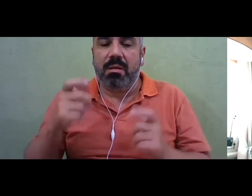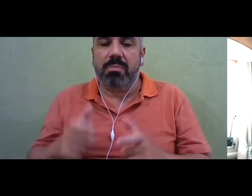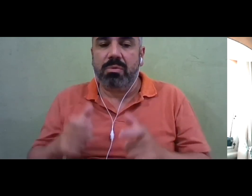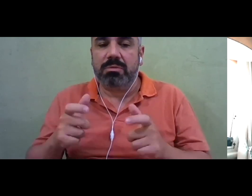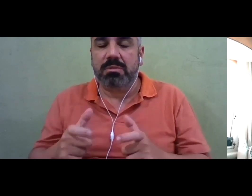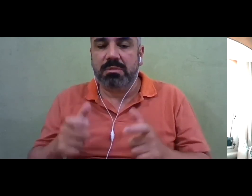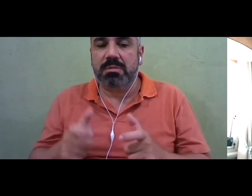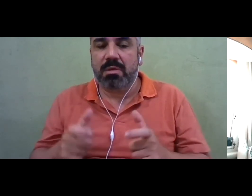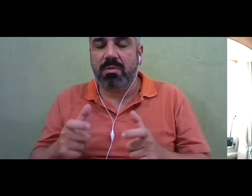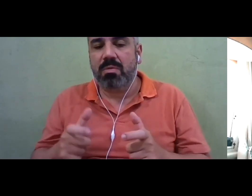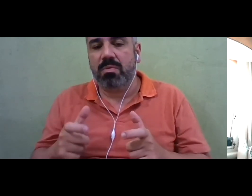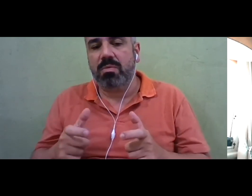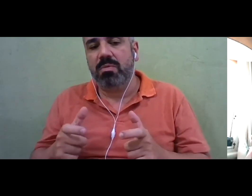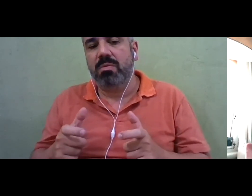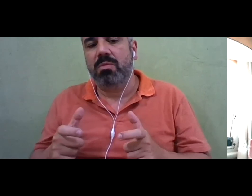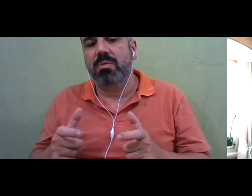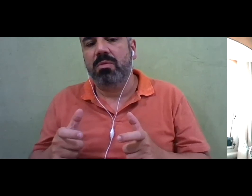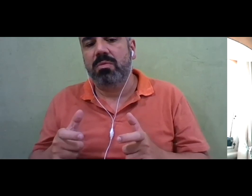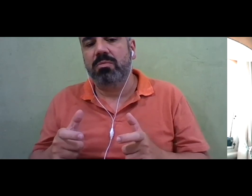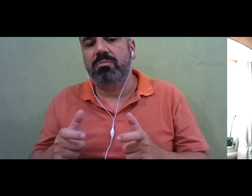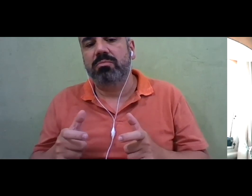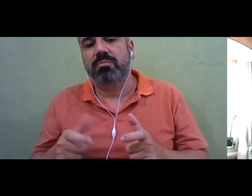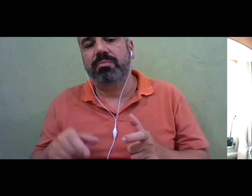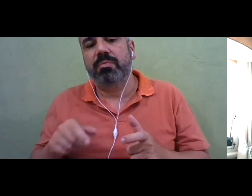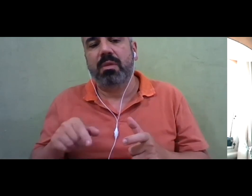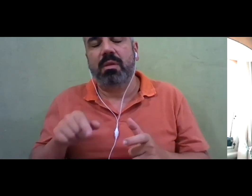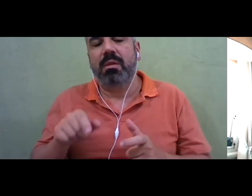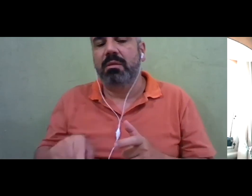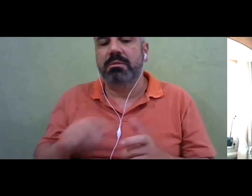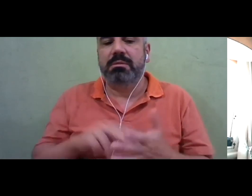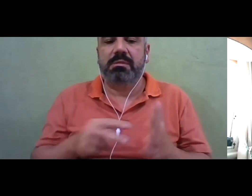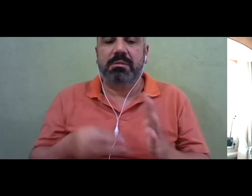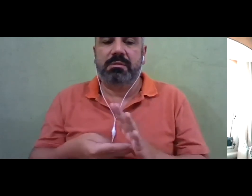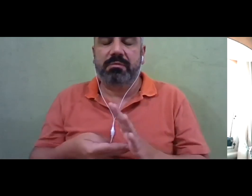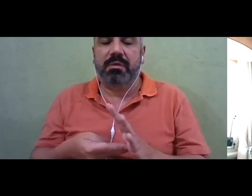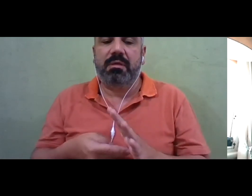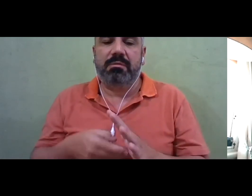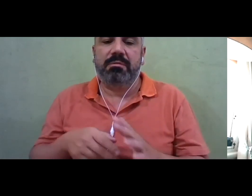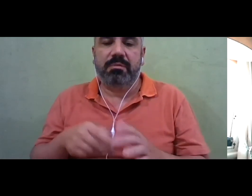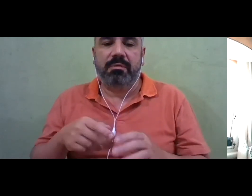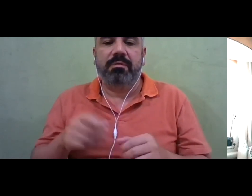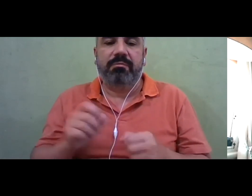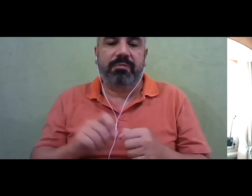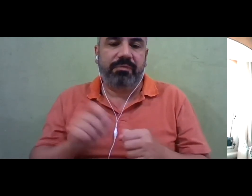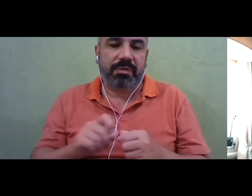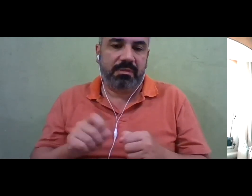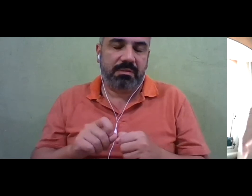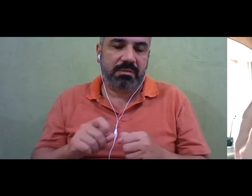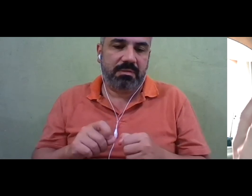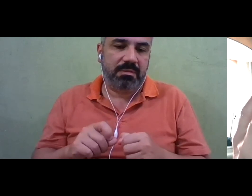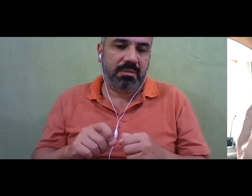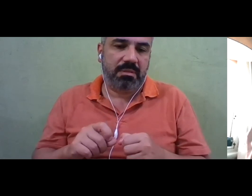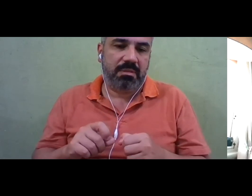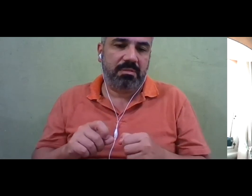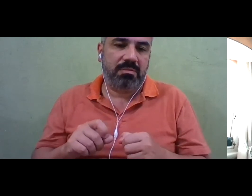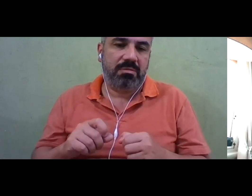the person, say, I'm giving, for example, someone who's founded a new state, and the way they